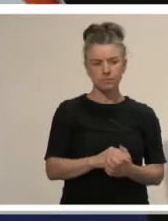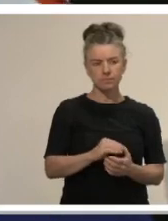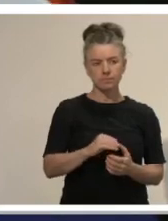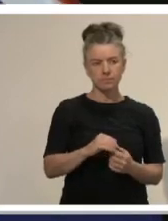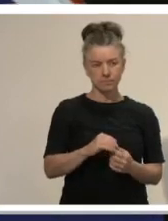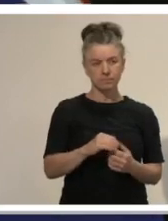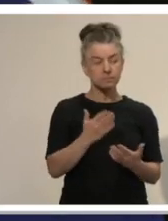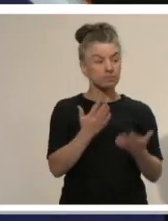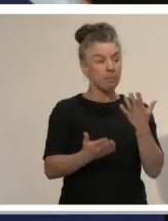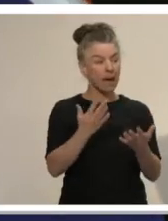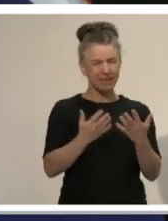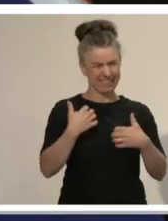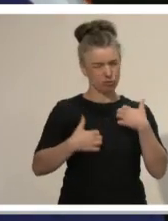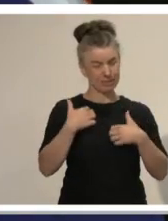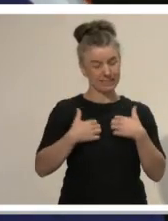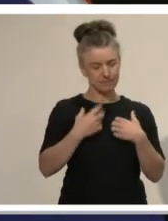might have a positive